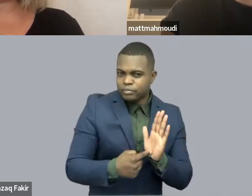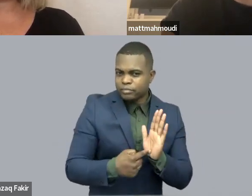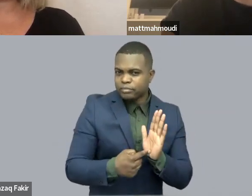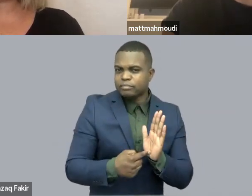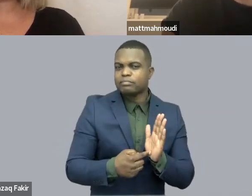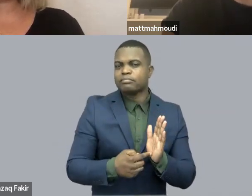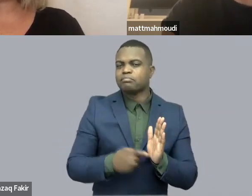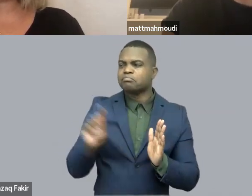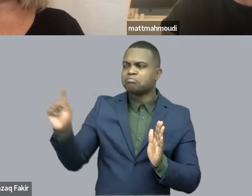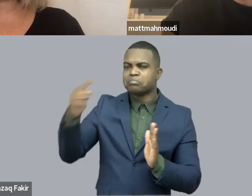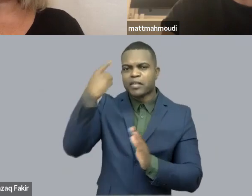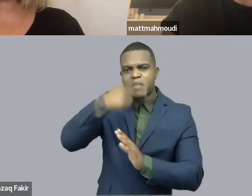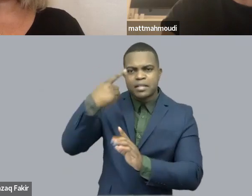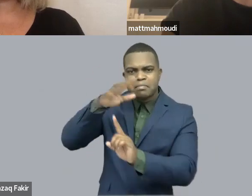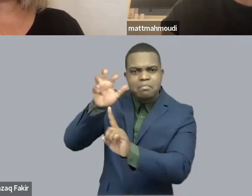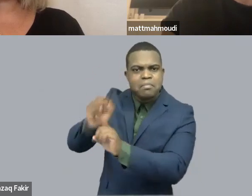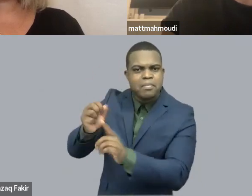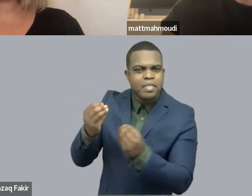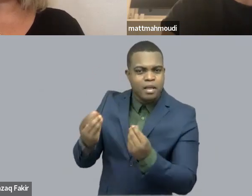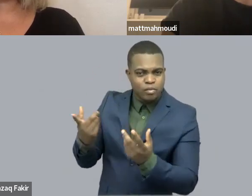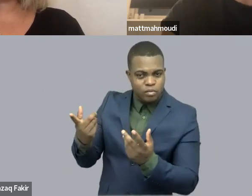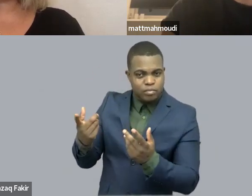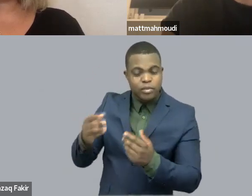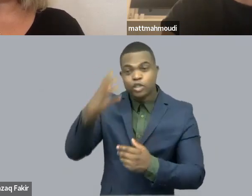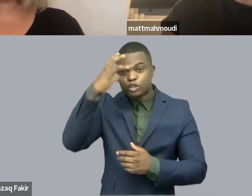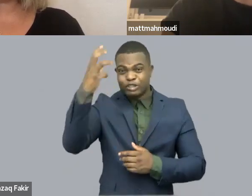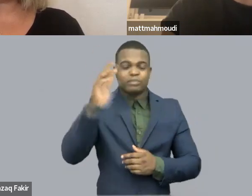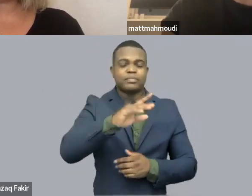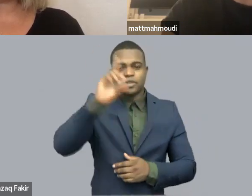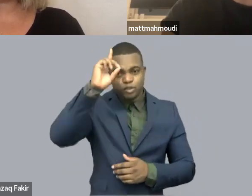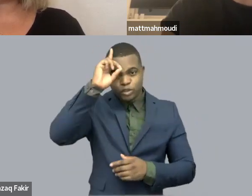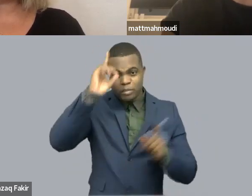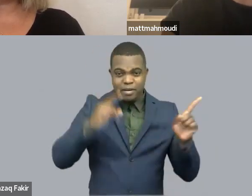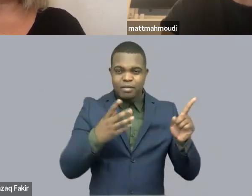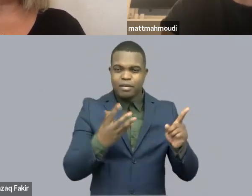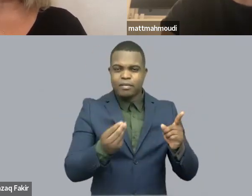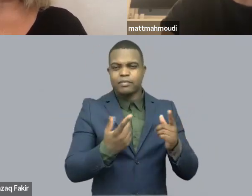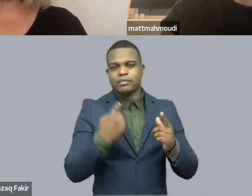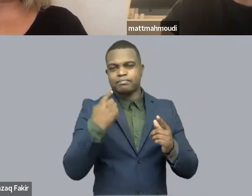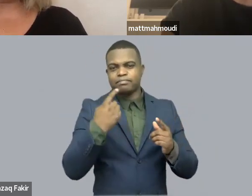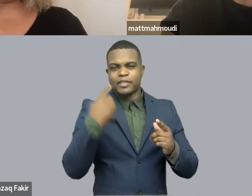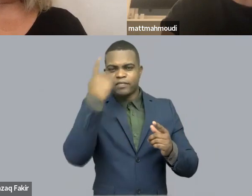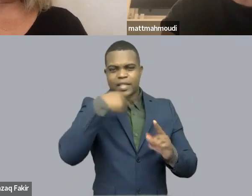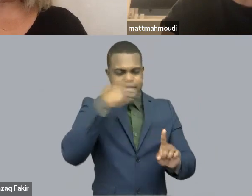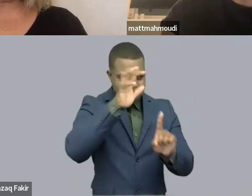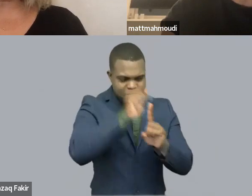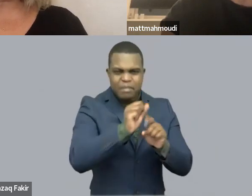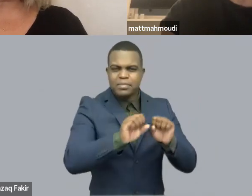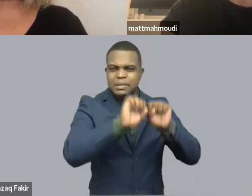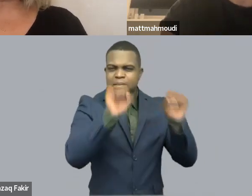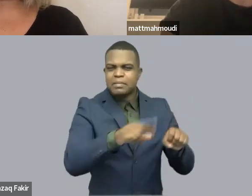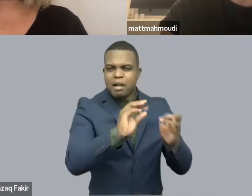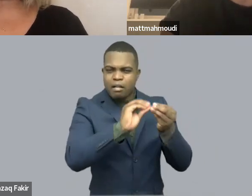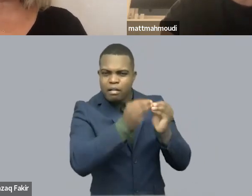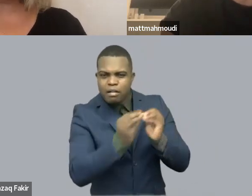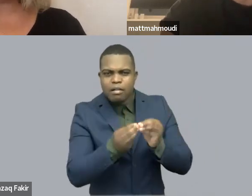contexts, though there are obviously always going to be exemptions, which we will continue to fight against. But yes, I hope that answers the